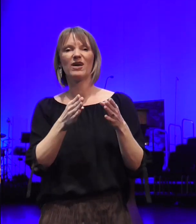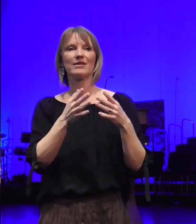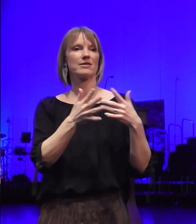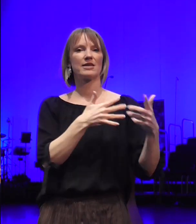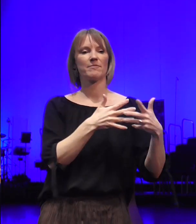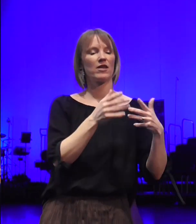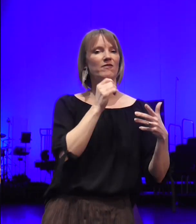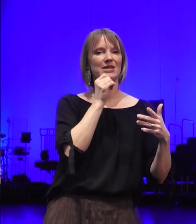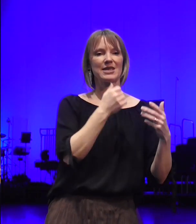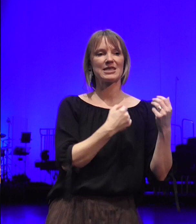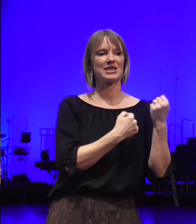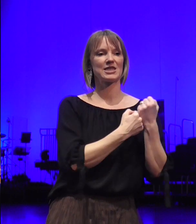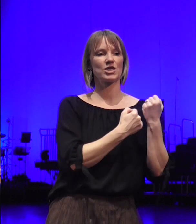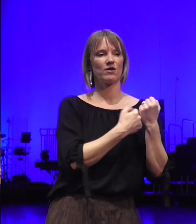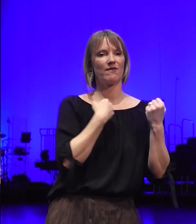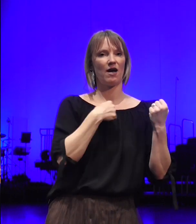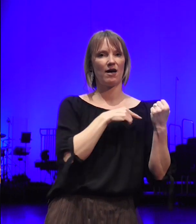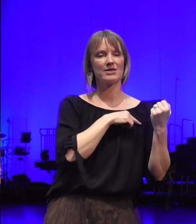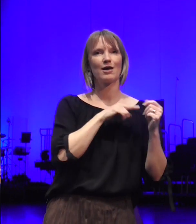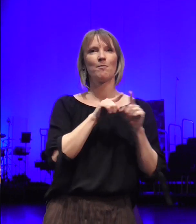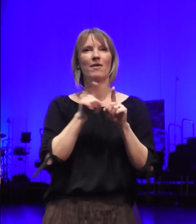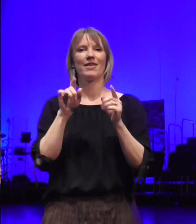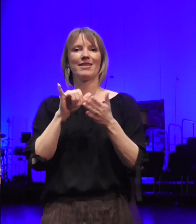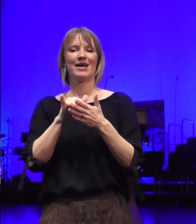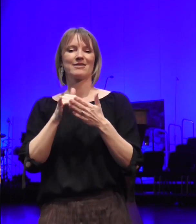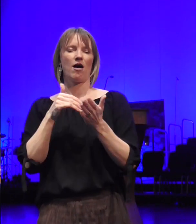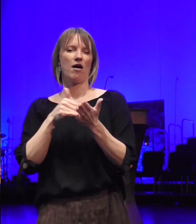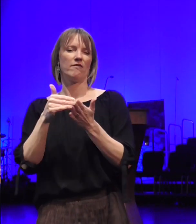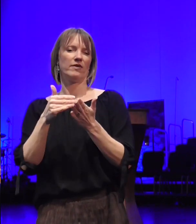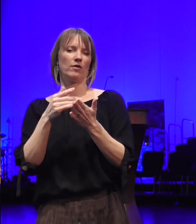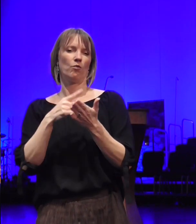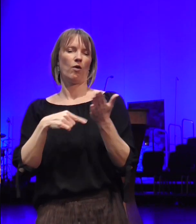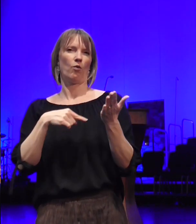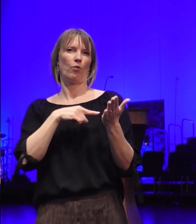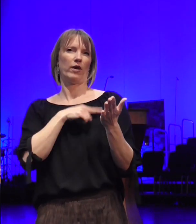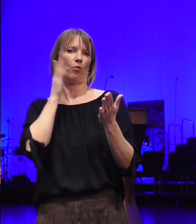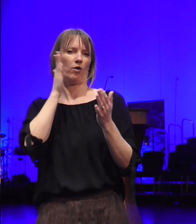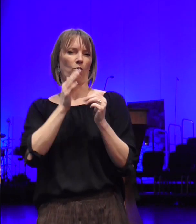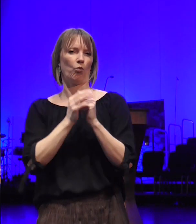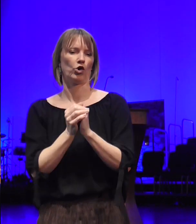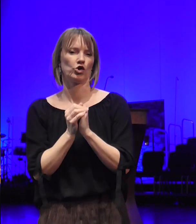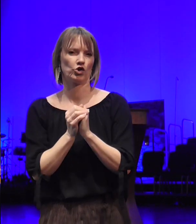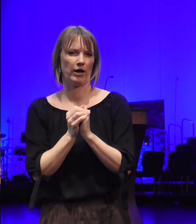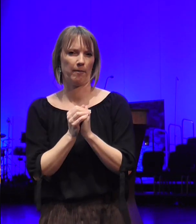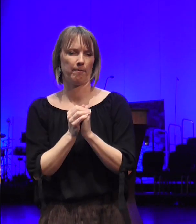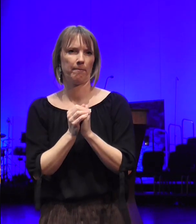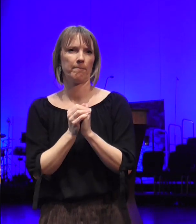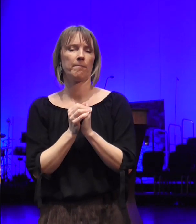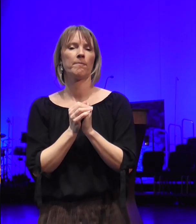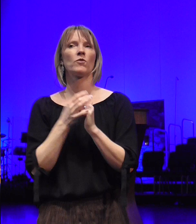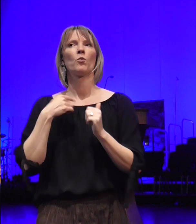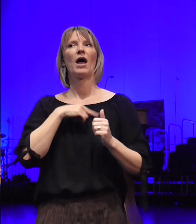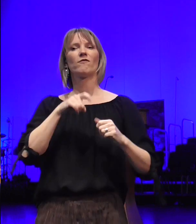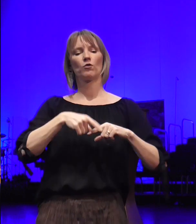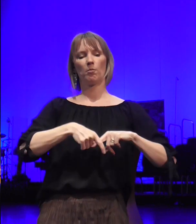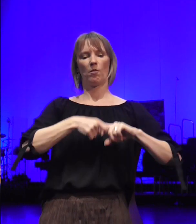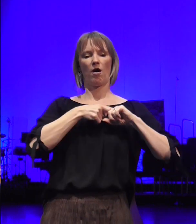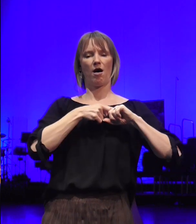ultimately, often becomes what we end up worshiping. And so we have to stop and ask